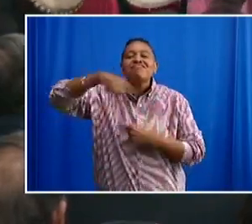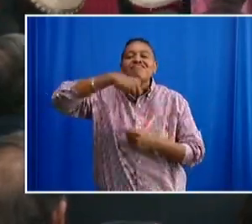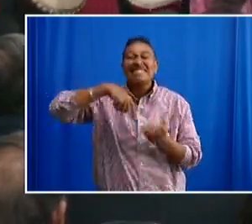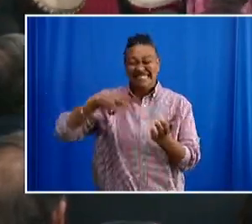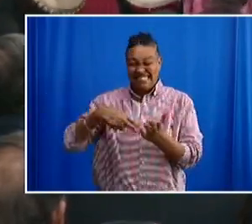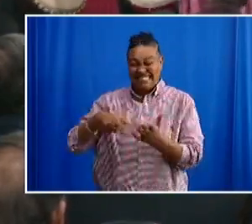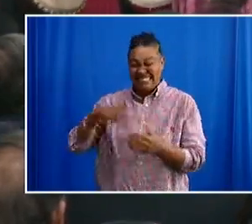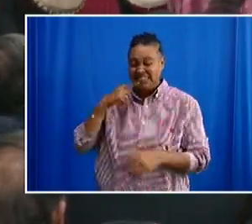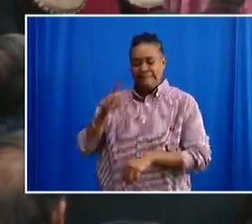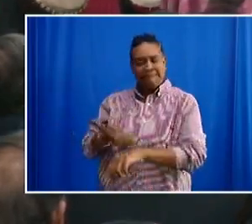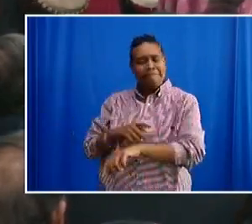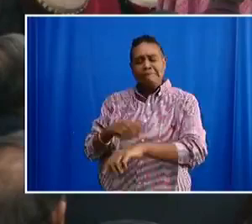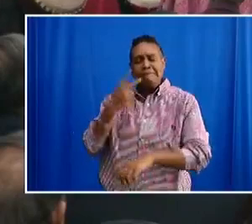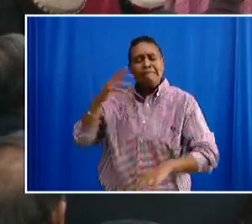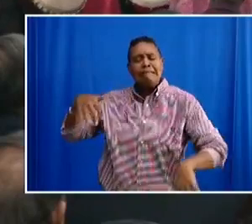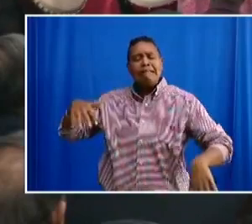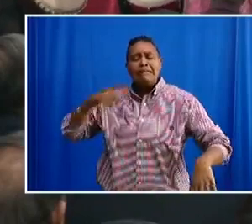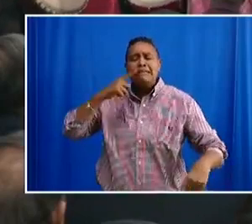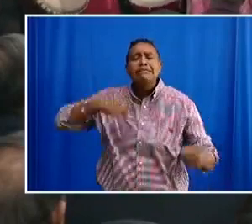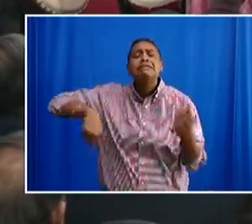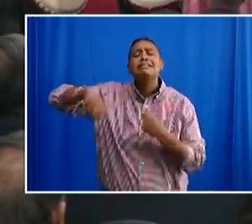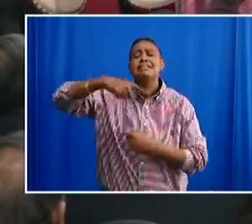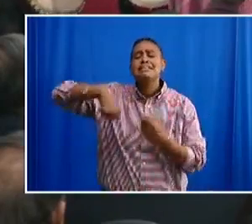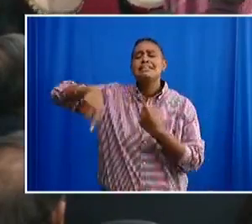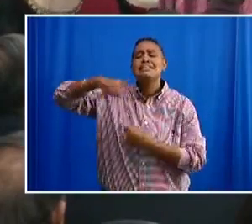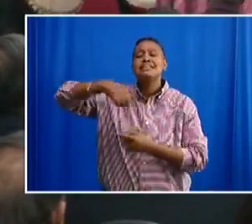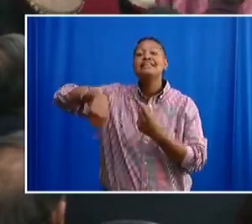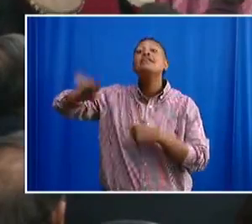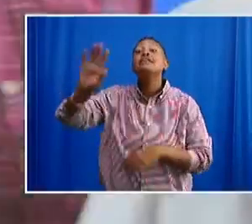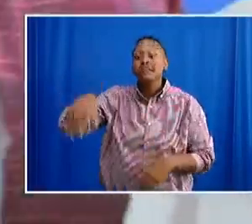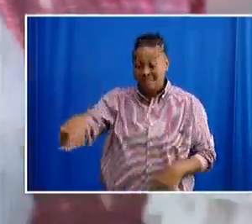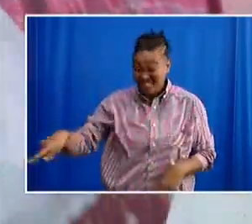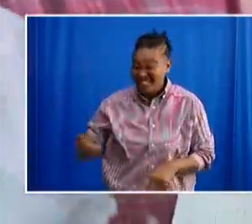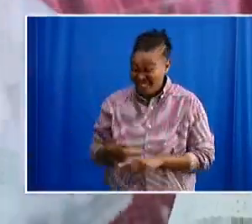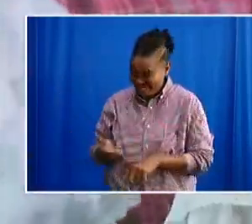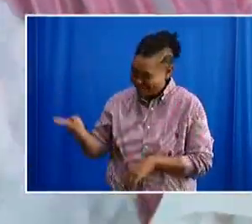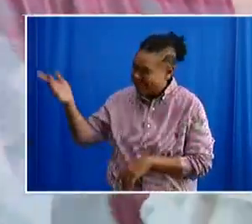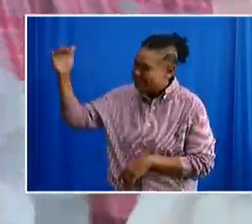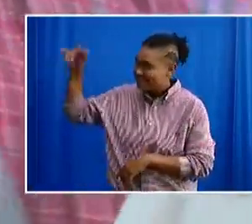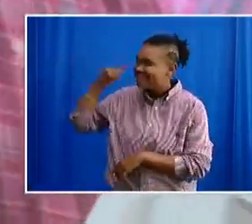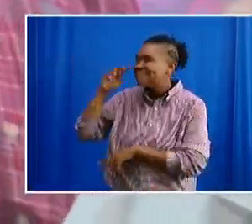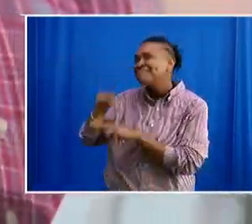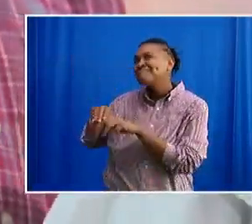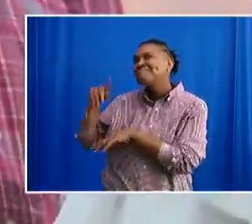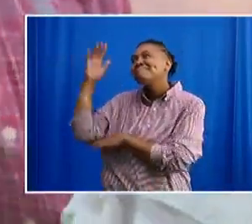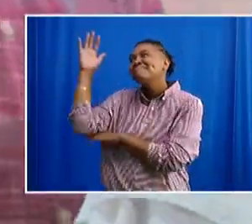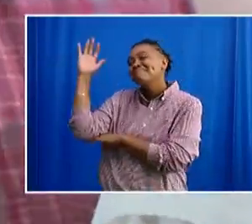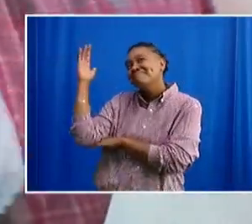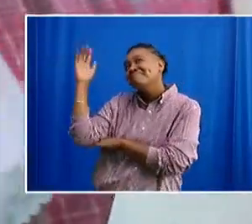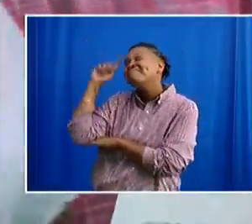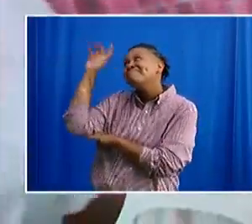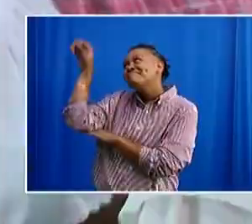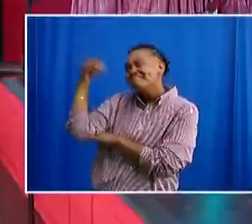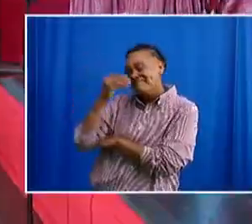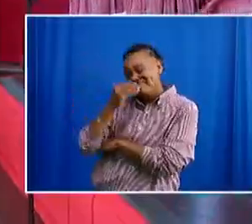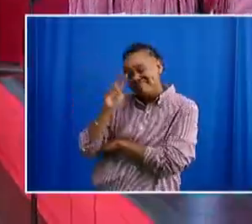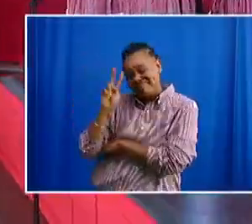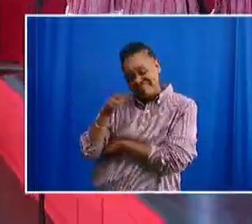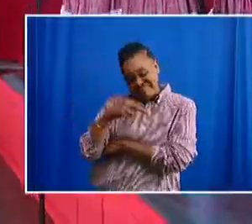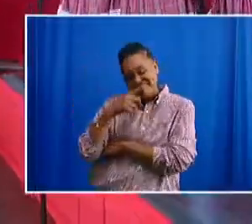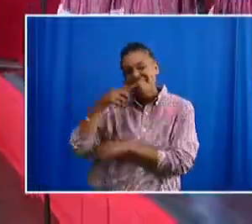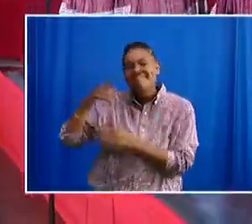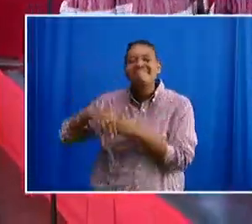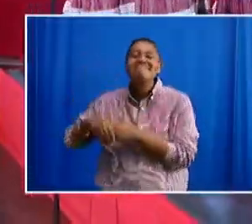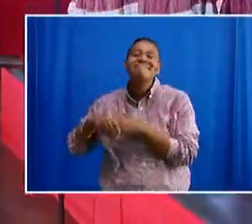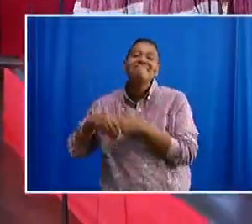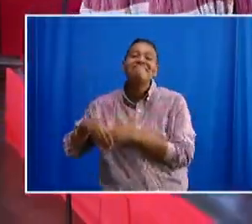time, girl, we never see you. Come make me wheel and turn. Feel head jump, roll, sit down, a tree top, pick off the blossom. Make me